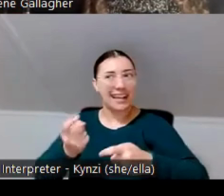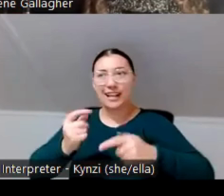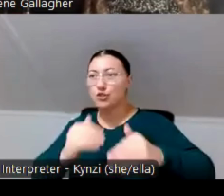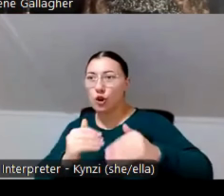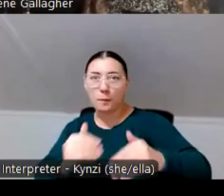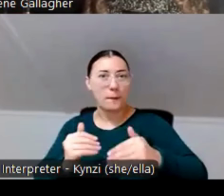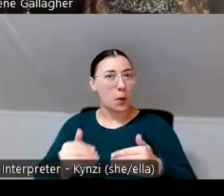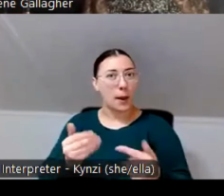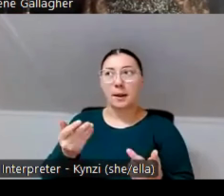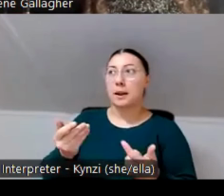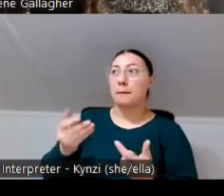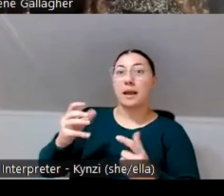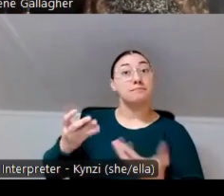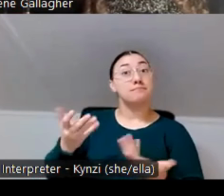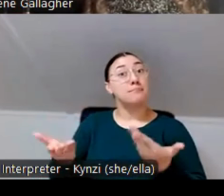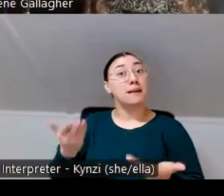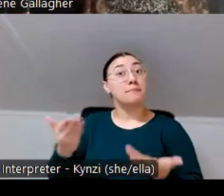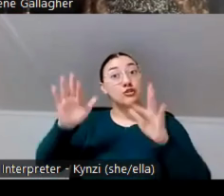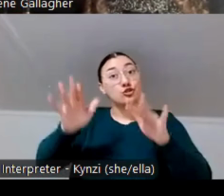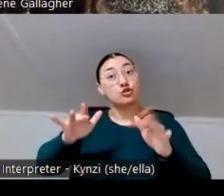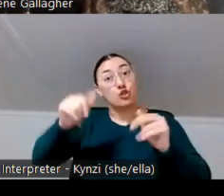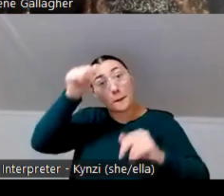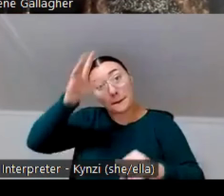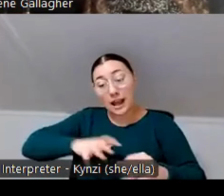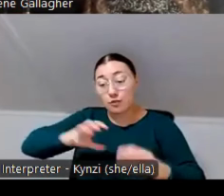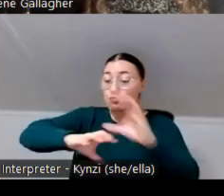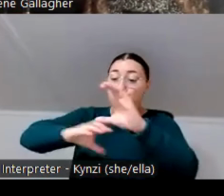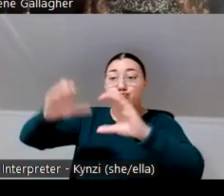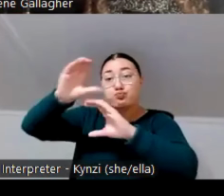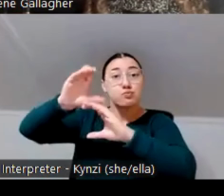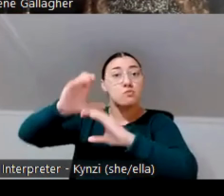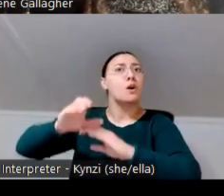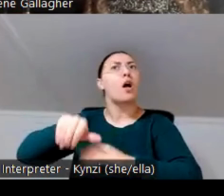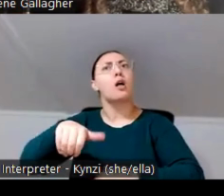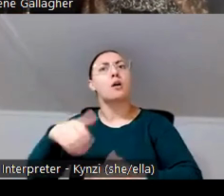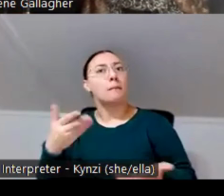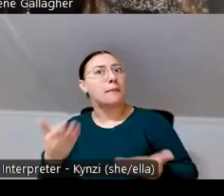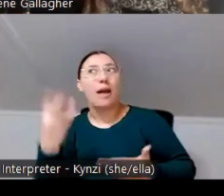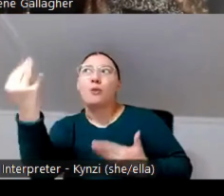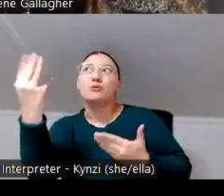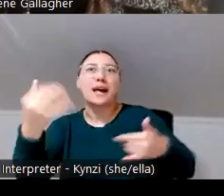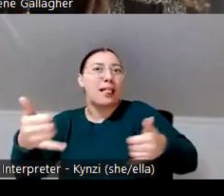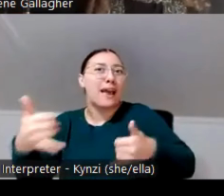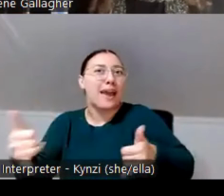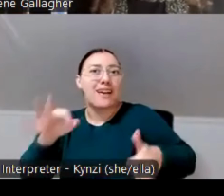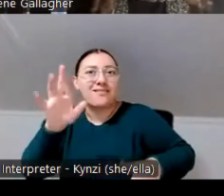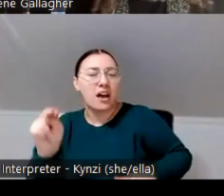might prefer to stay inside and stay warm, maybe drink some hot cocoa or do a puzzle.